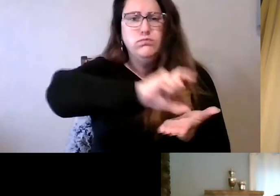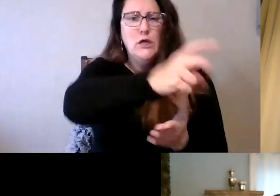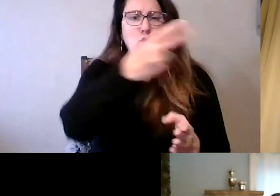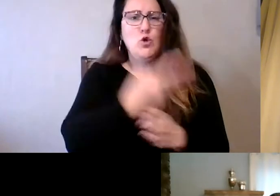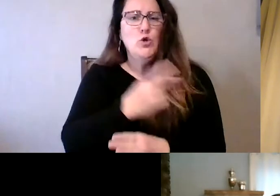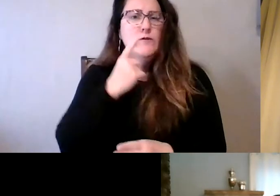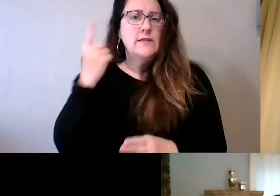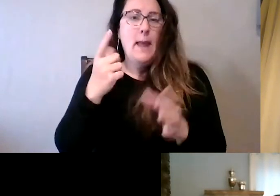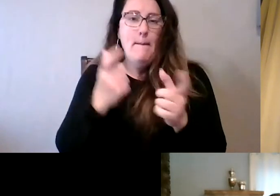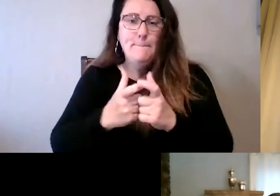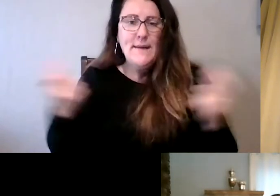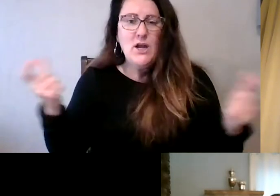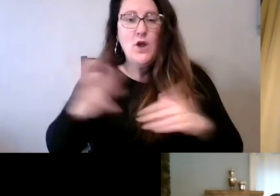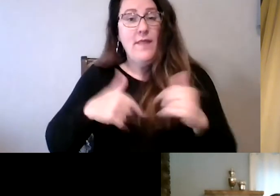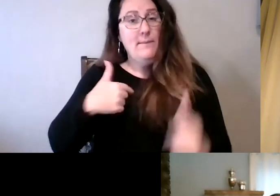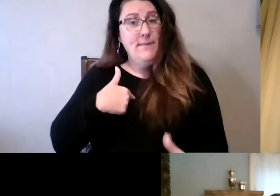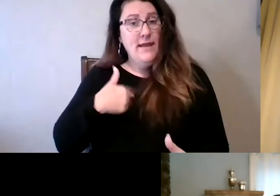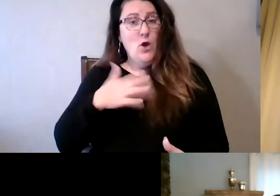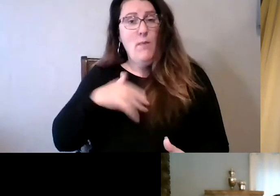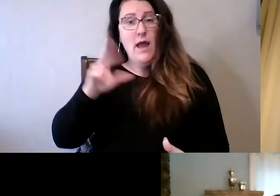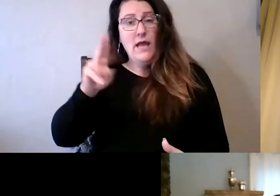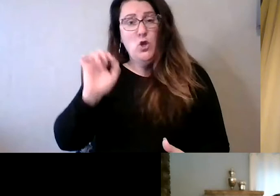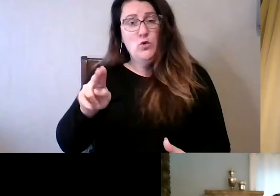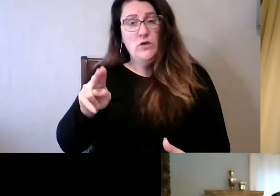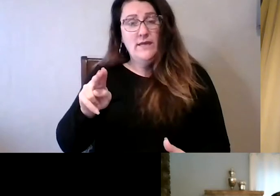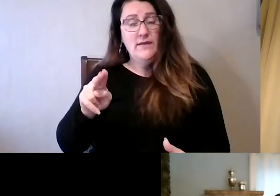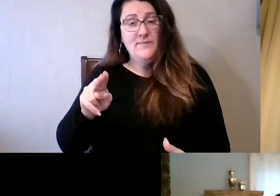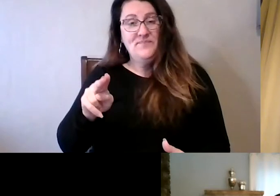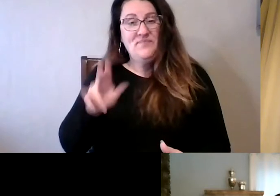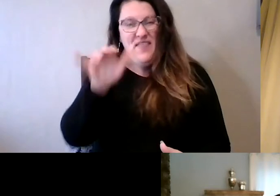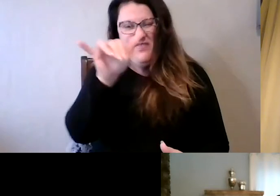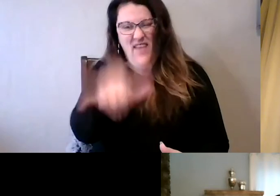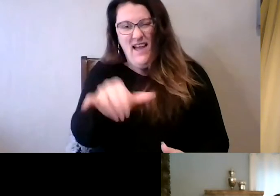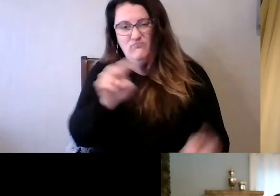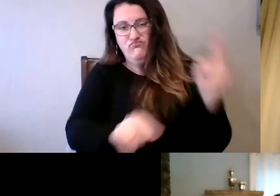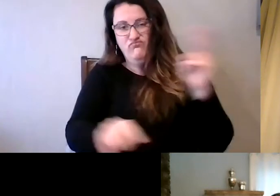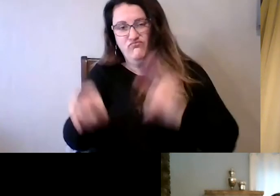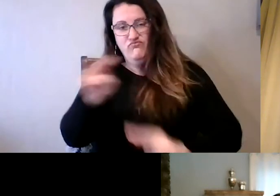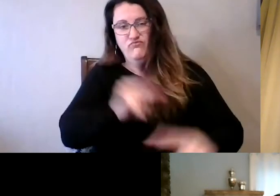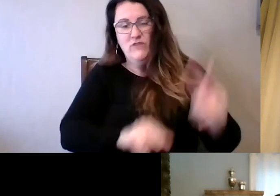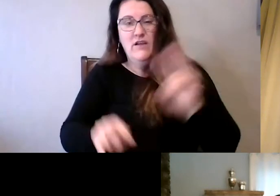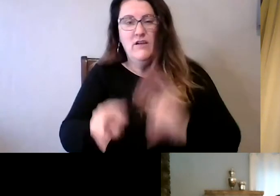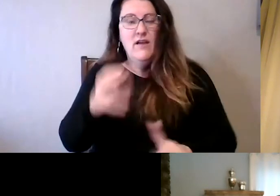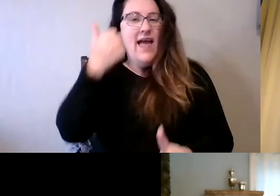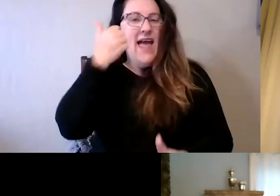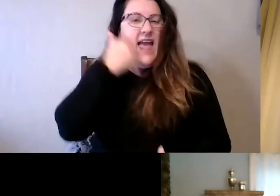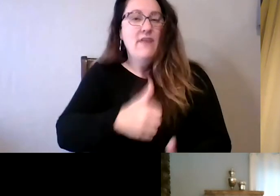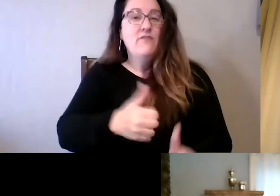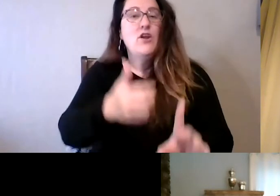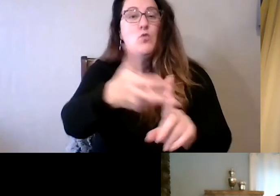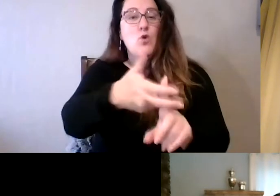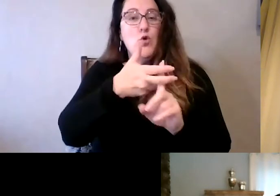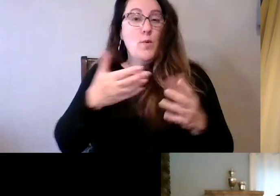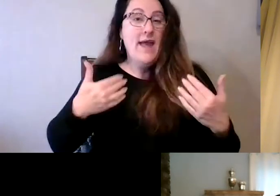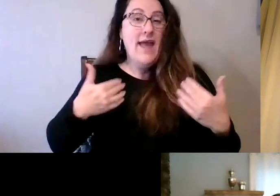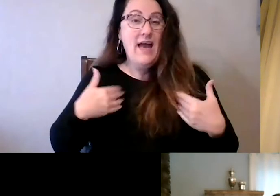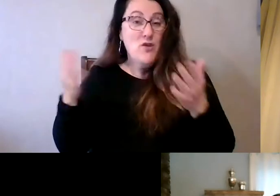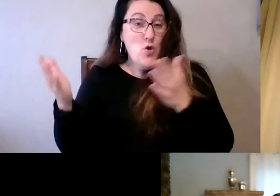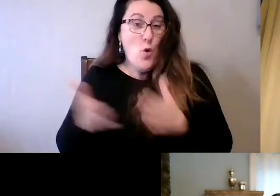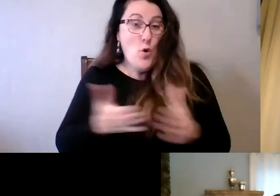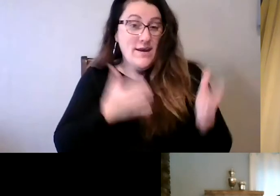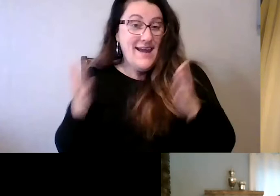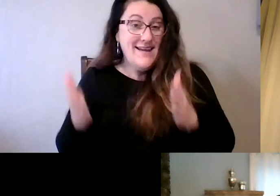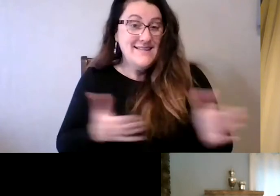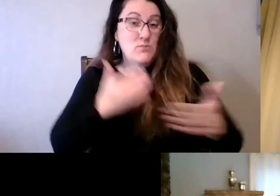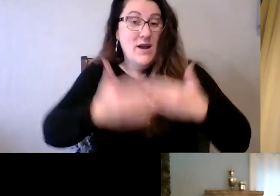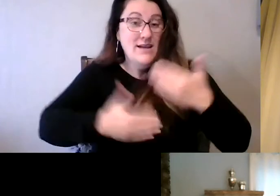bigger than me or my union. And so that's what we're looking for in every recruit that we have in organizing. And